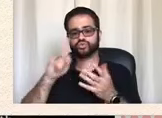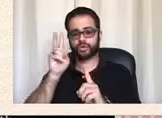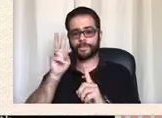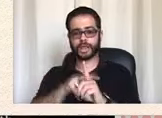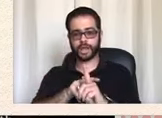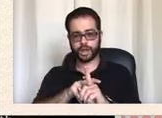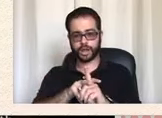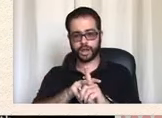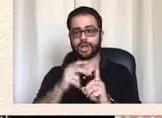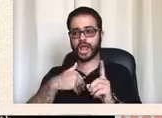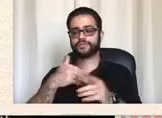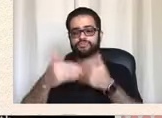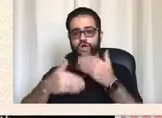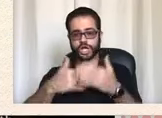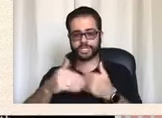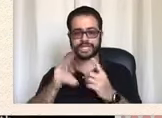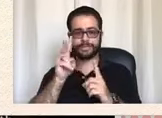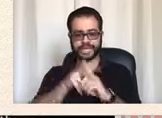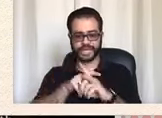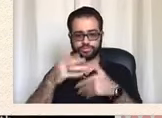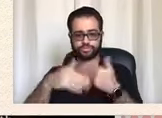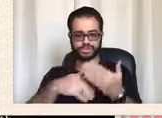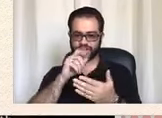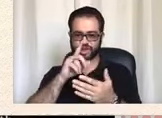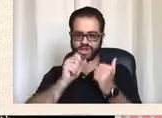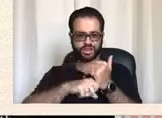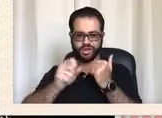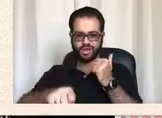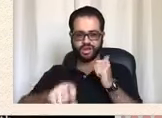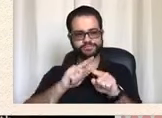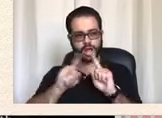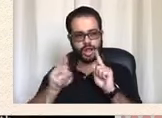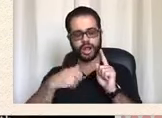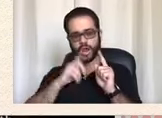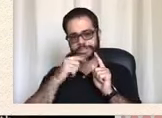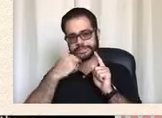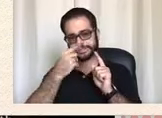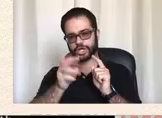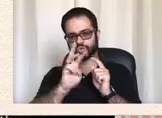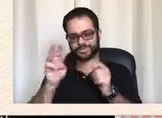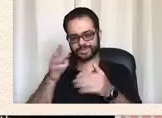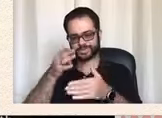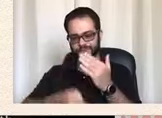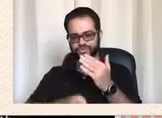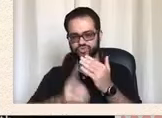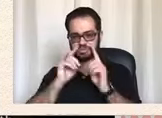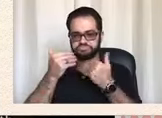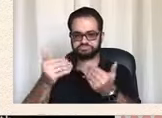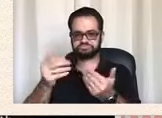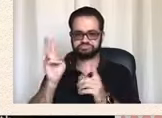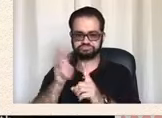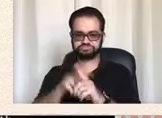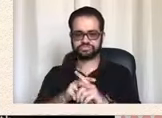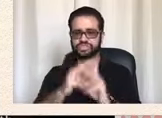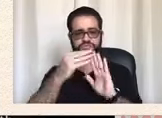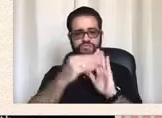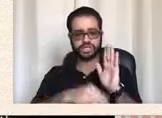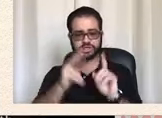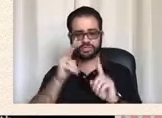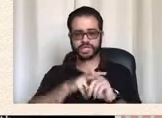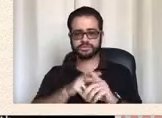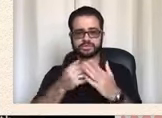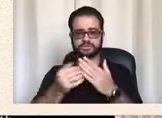an application process. It's not really long. I'm going to give you the website at the end of this. So just fill out the application. Even if you're sitting on the